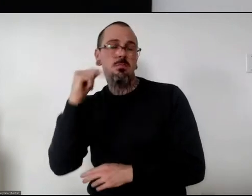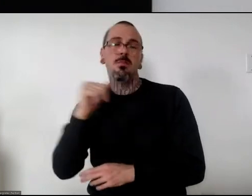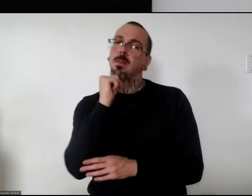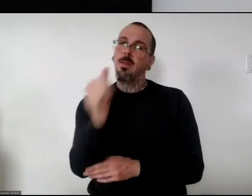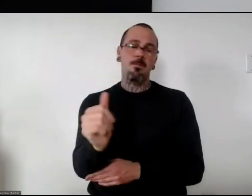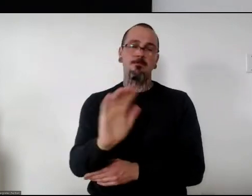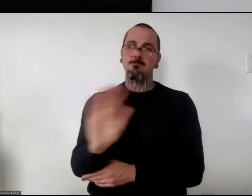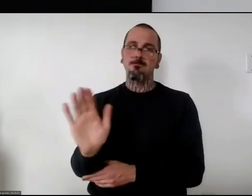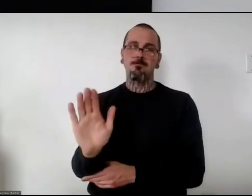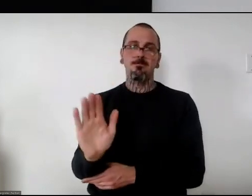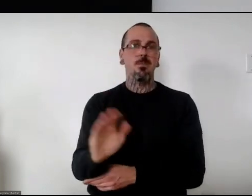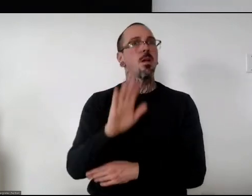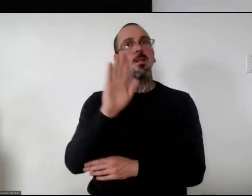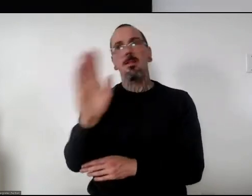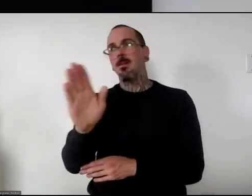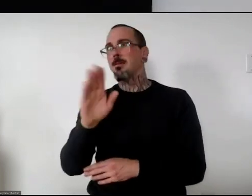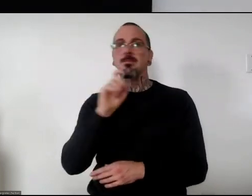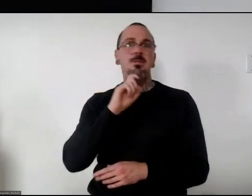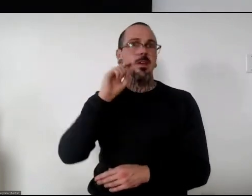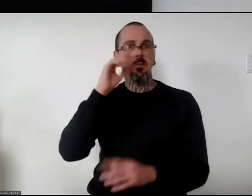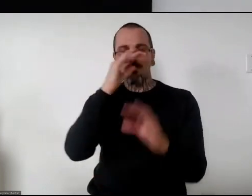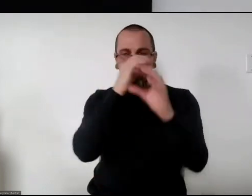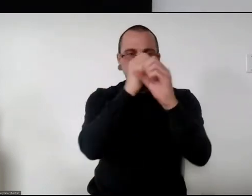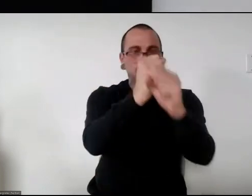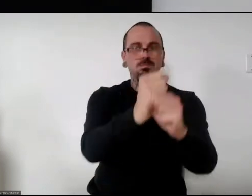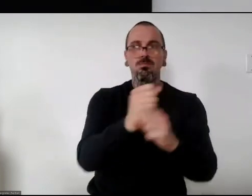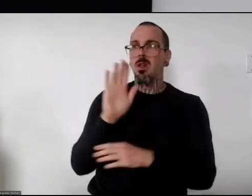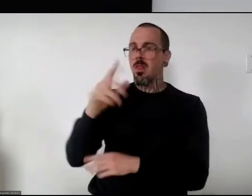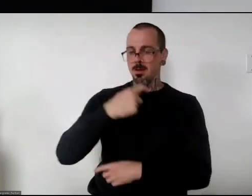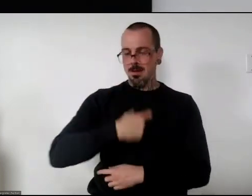orientation, or their identity, or their culture.